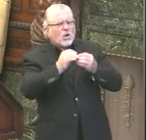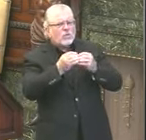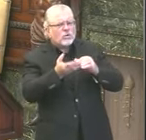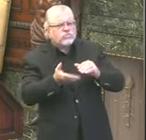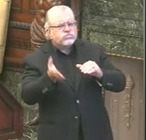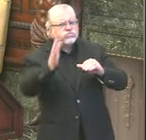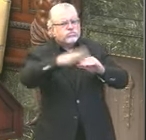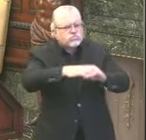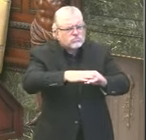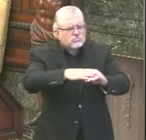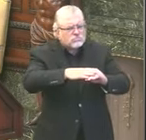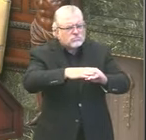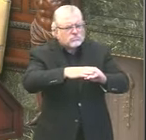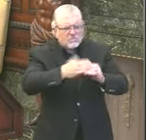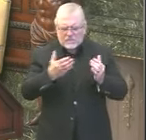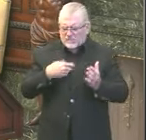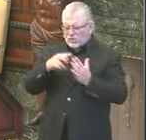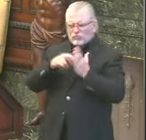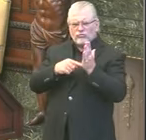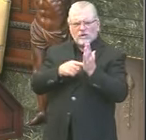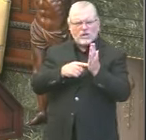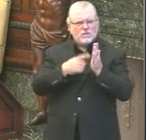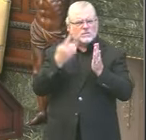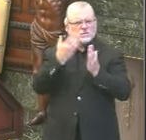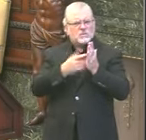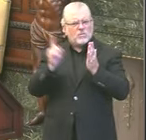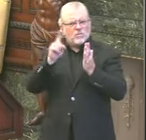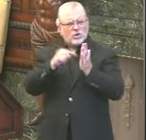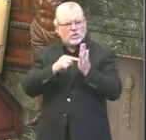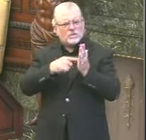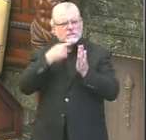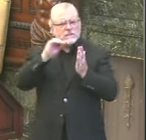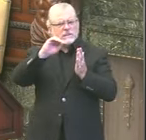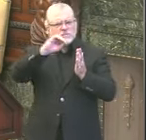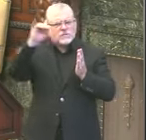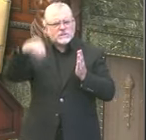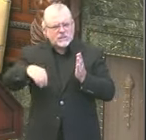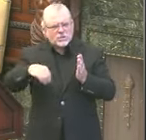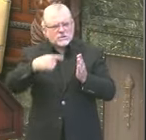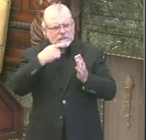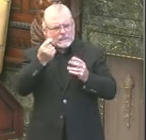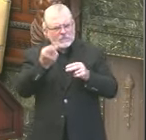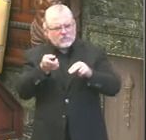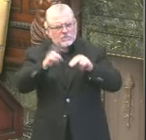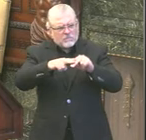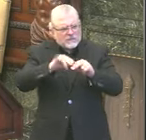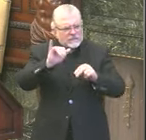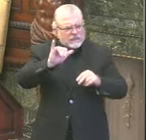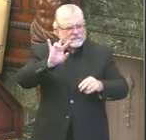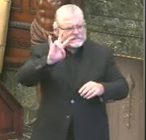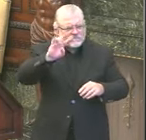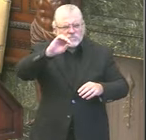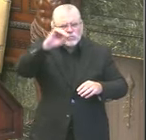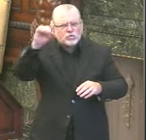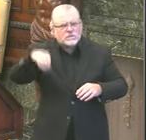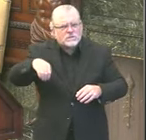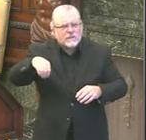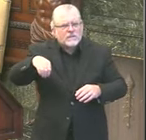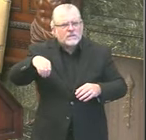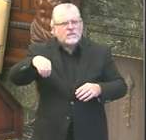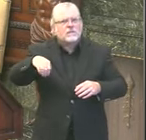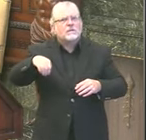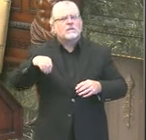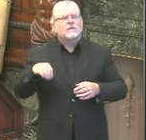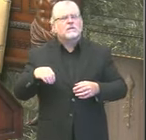Maybe I was reading the percentage that is going up by slightly by 7% of the number of